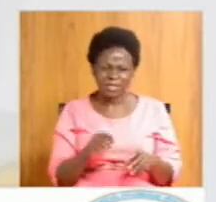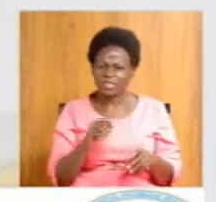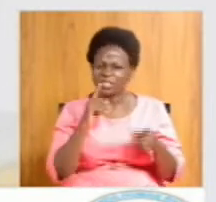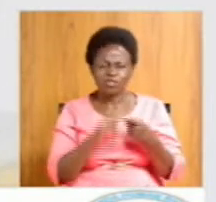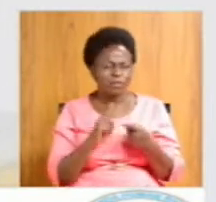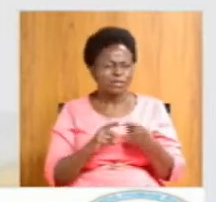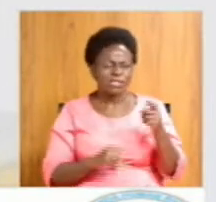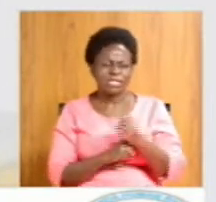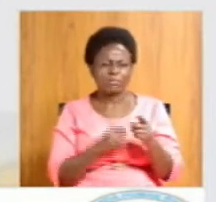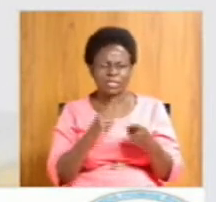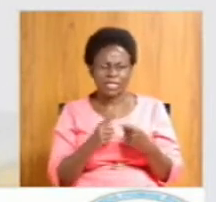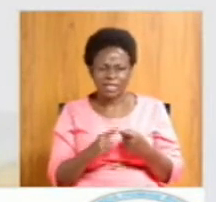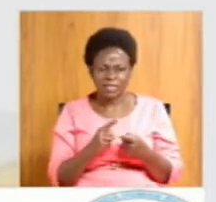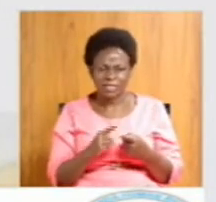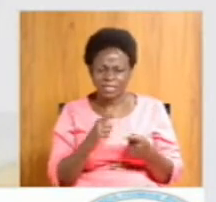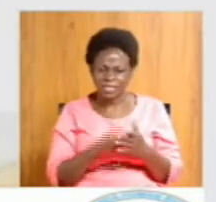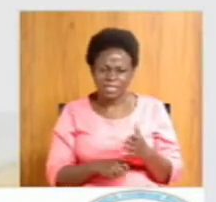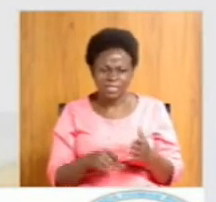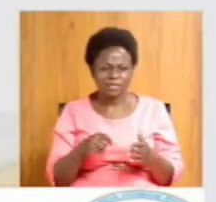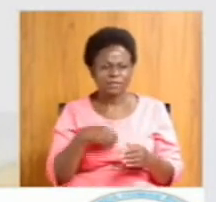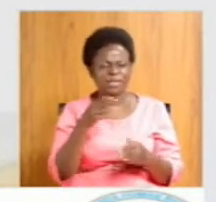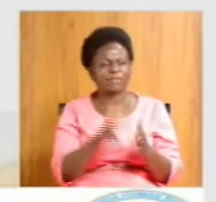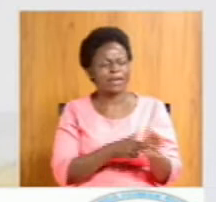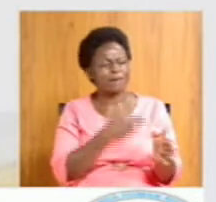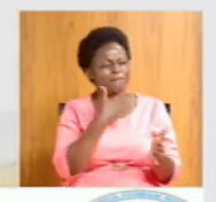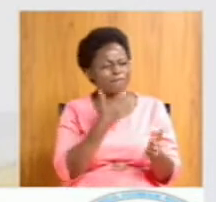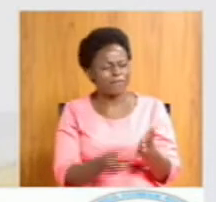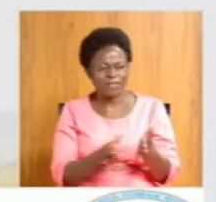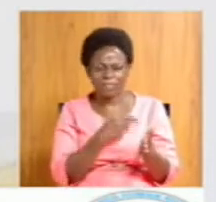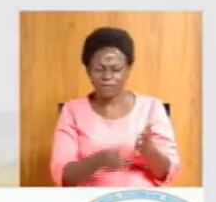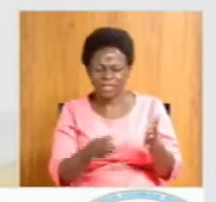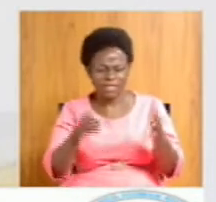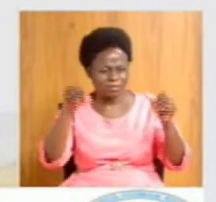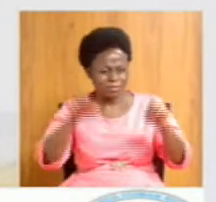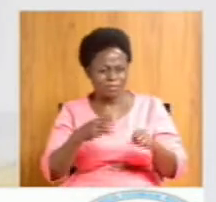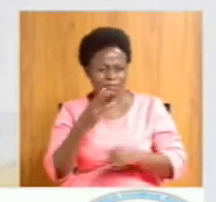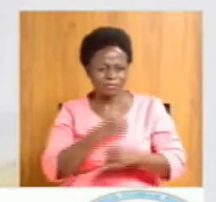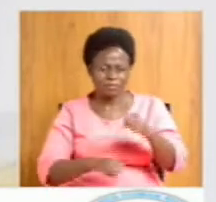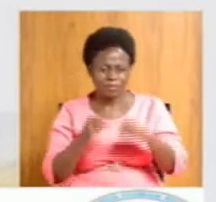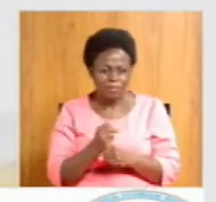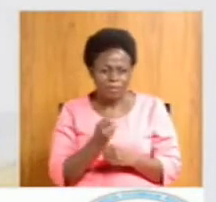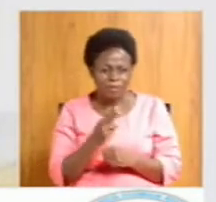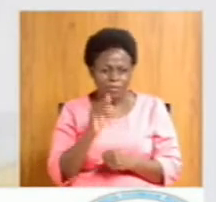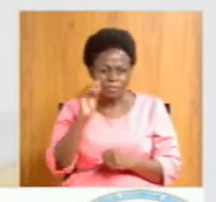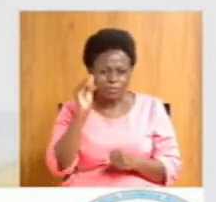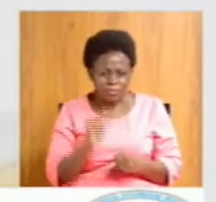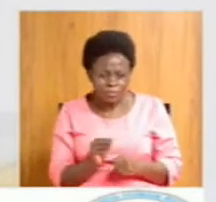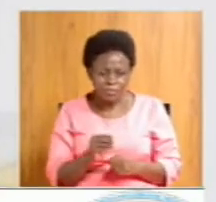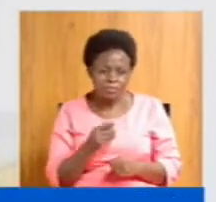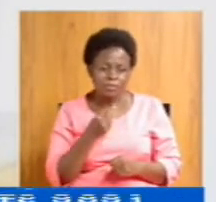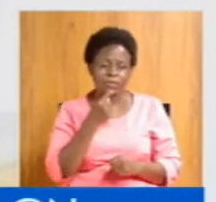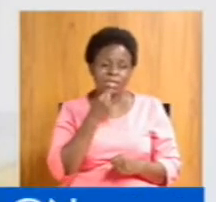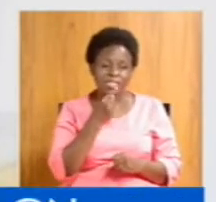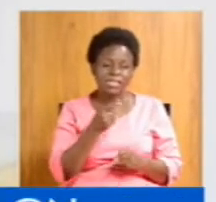supporting the tax. It was scrapped after failing terribly in the space of three years. 12%, the same conversation, are telling you